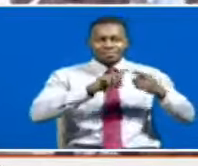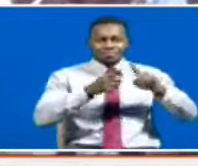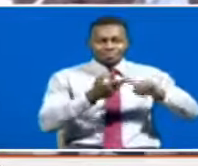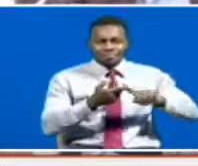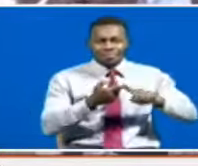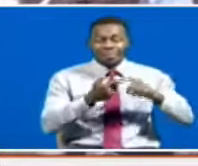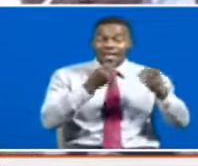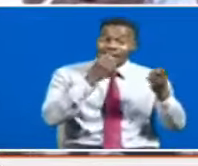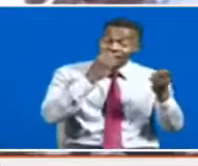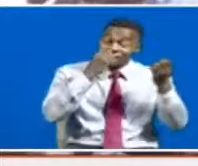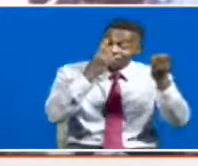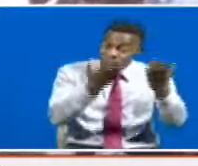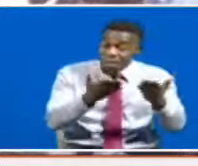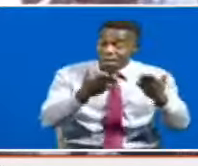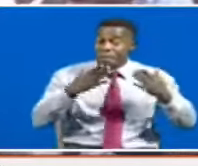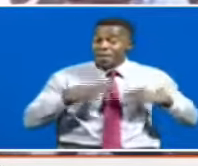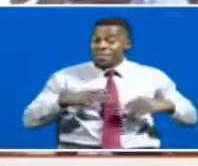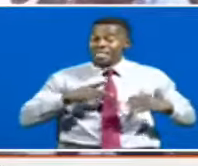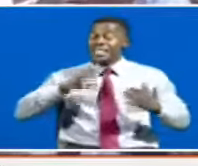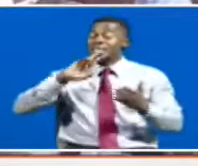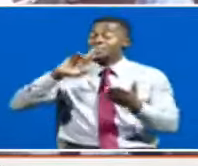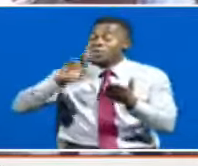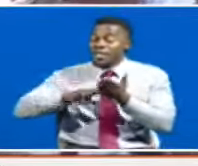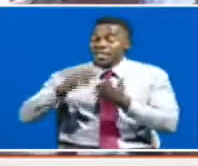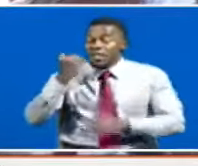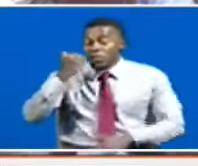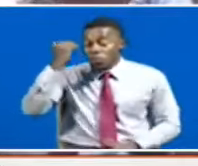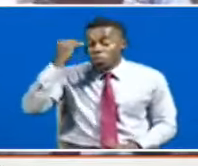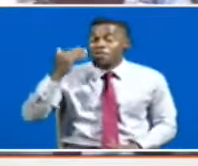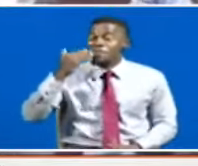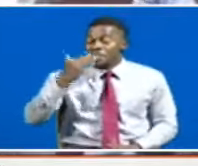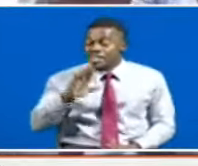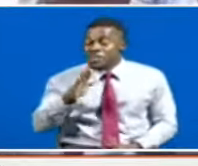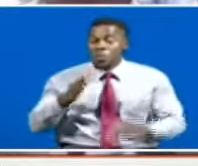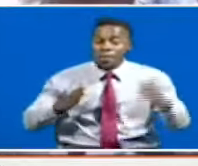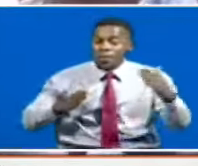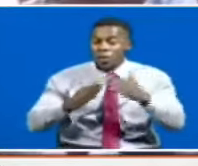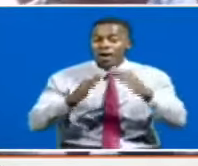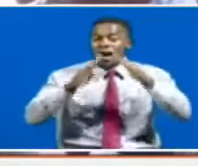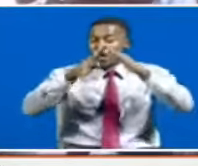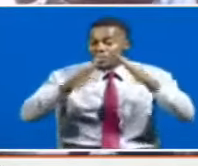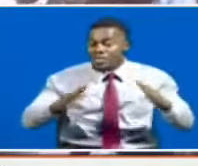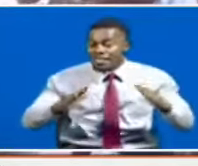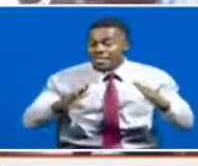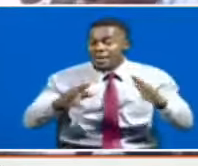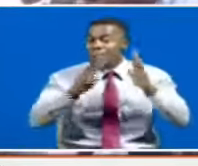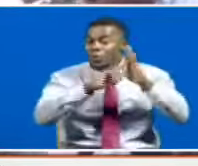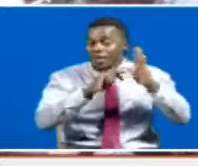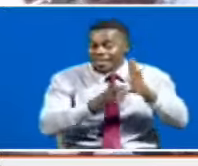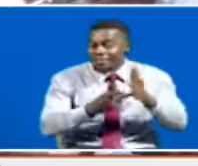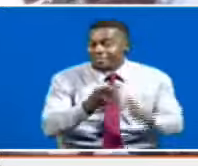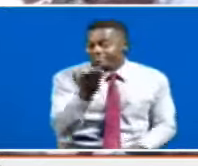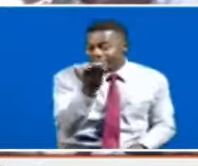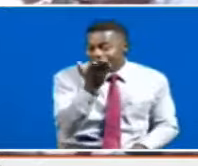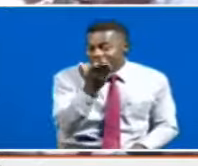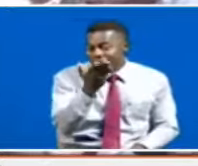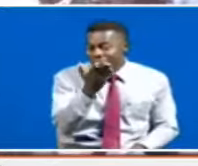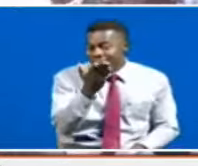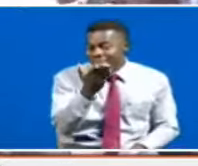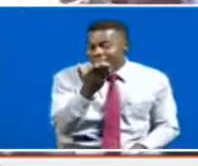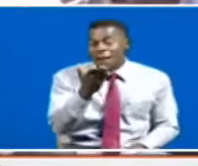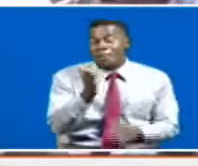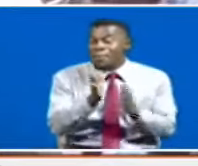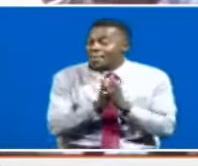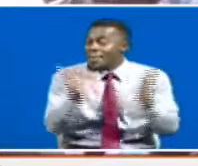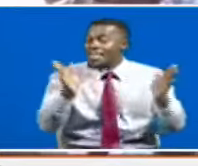wale wameenda kotini ati kuzuia hii mpango ya housing. I want to tell them there is no greater